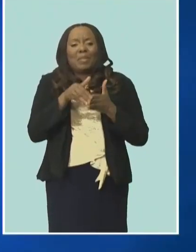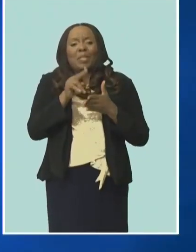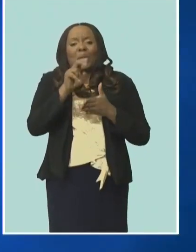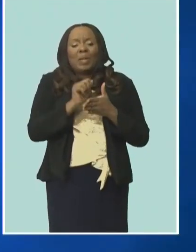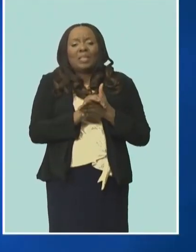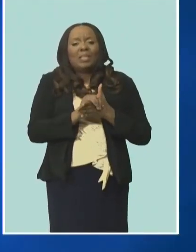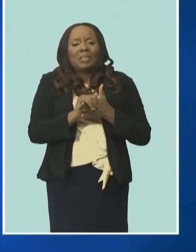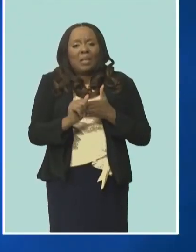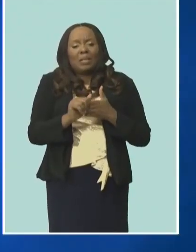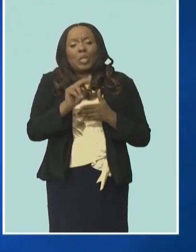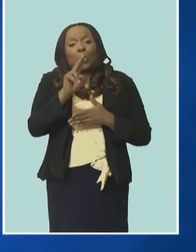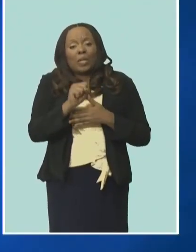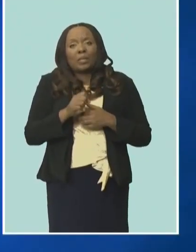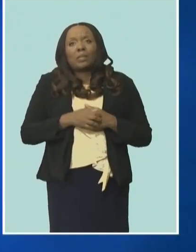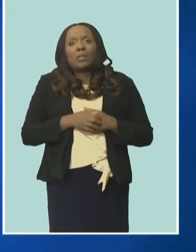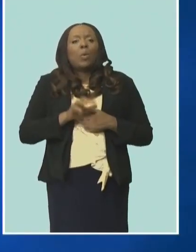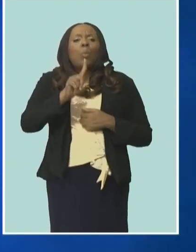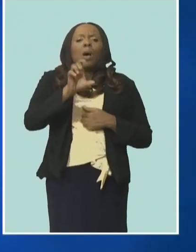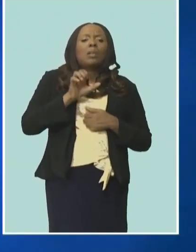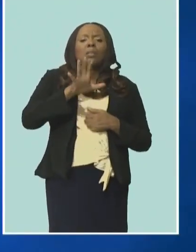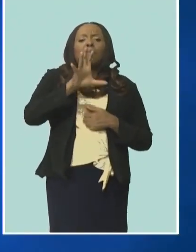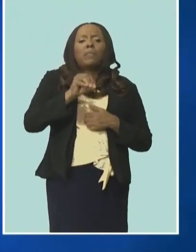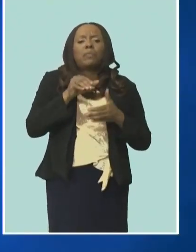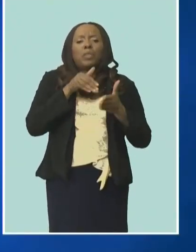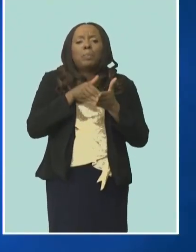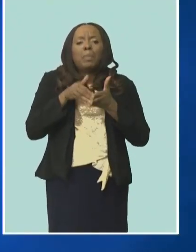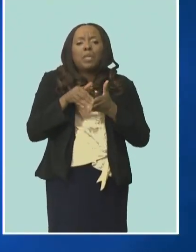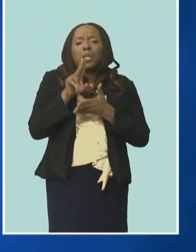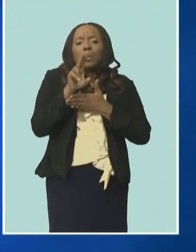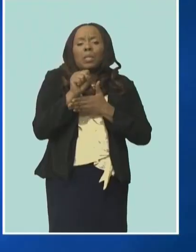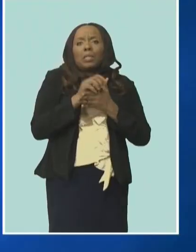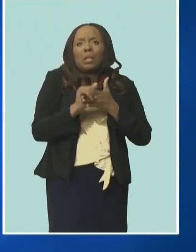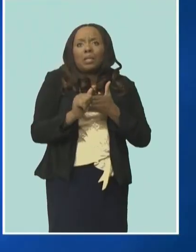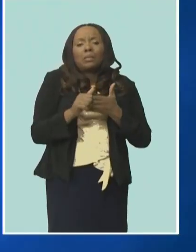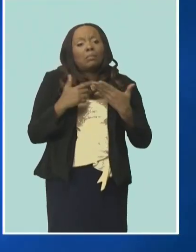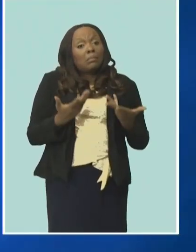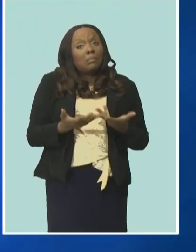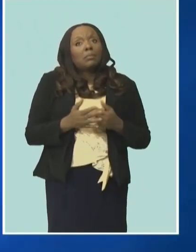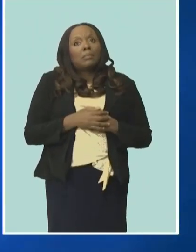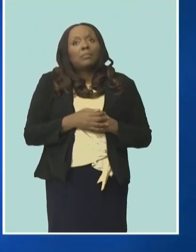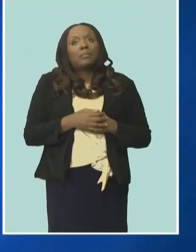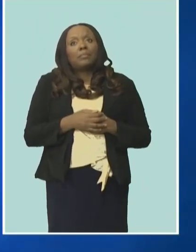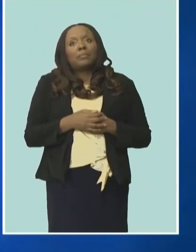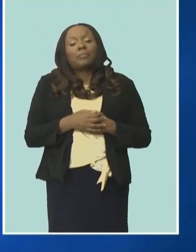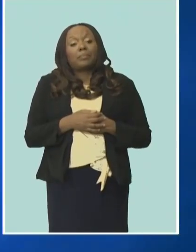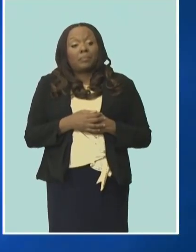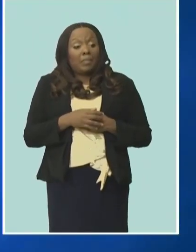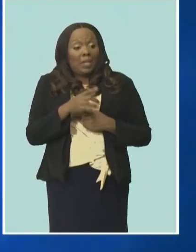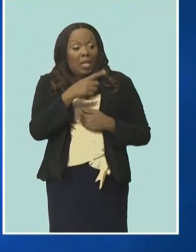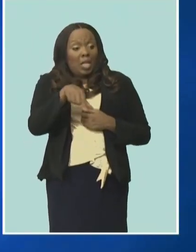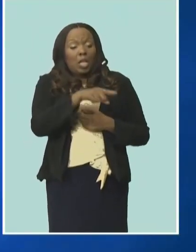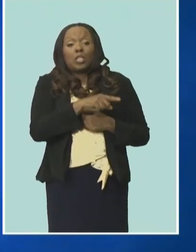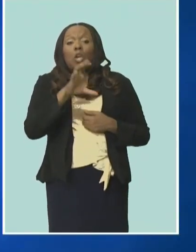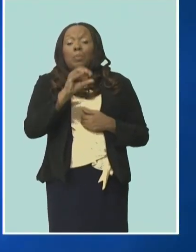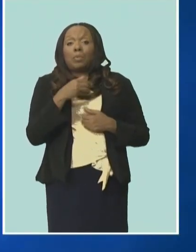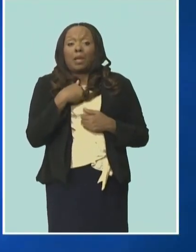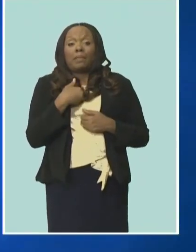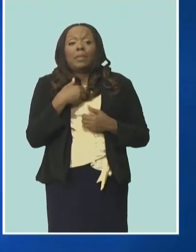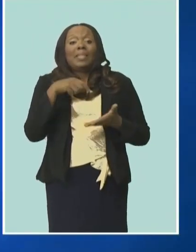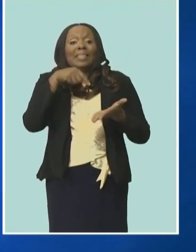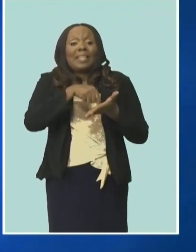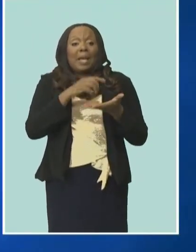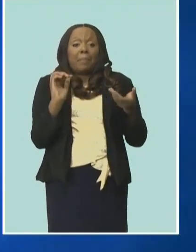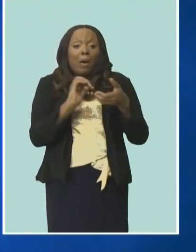$150 million in US in projects, guess what? They have debt partners, they have equity